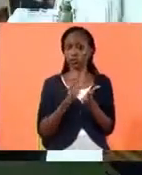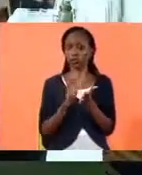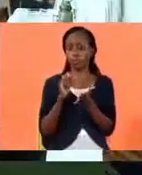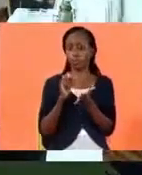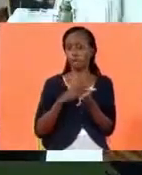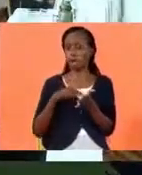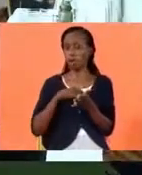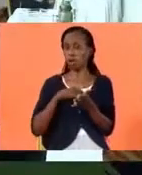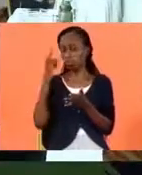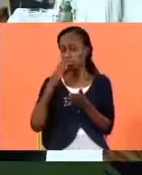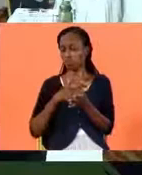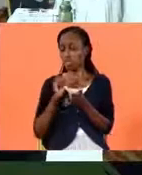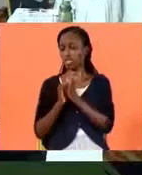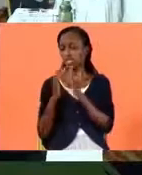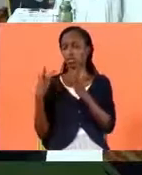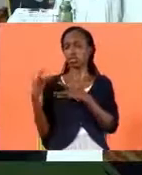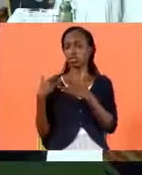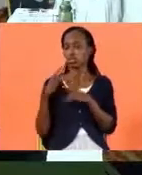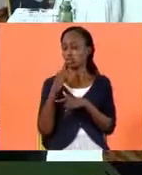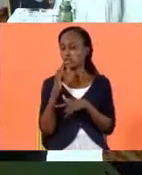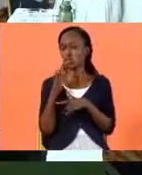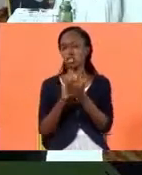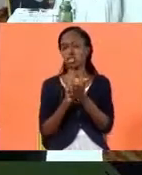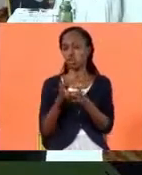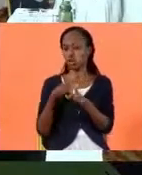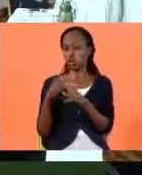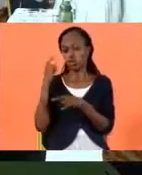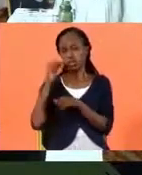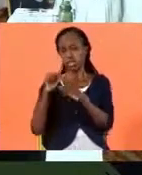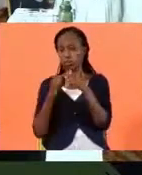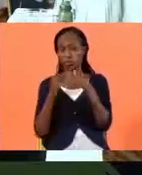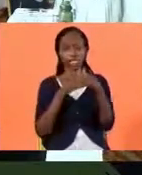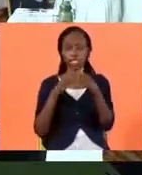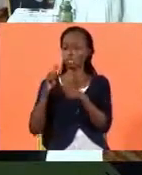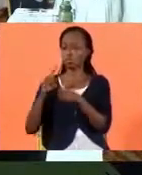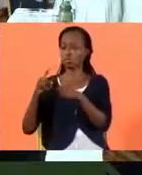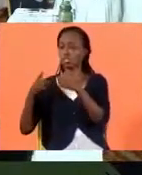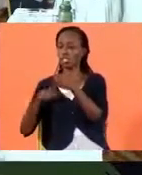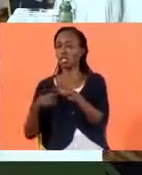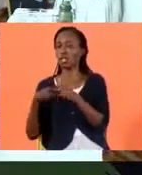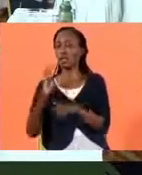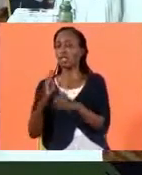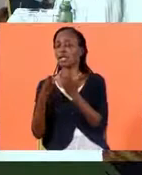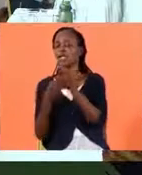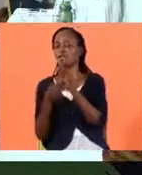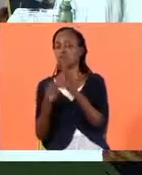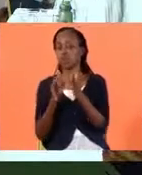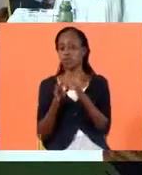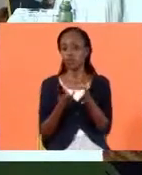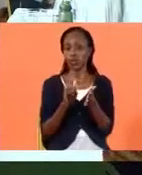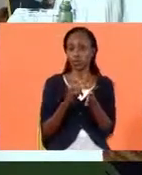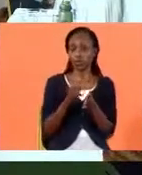concern. And not only that, when you think again about that figure, that $88.6 billion, the amount of money